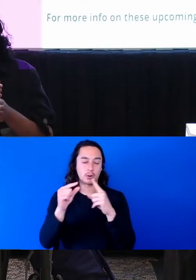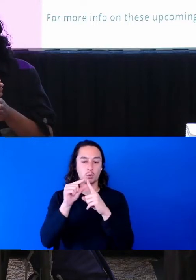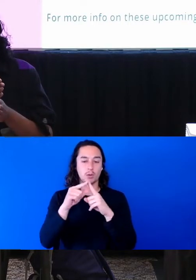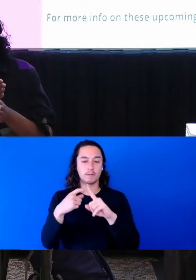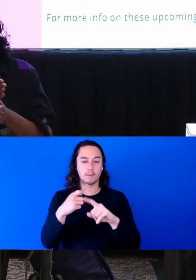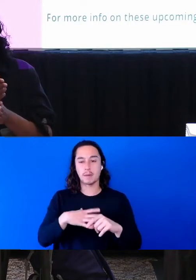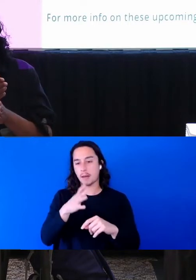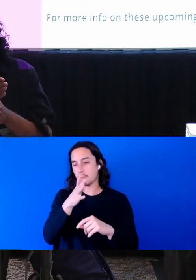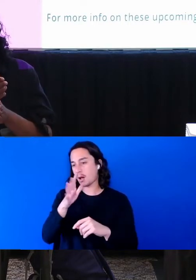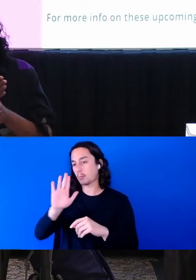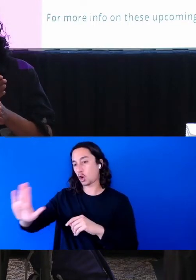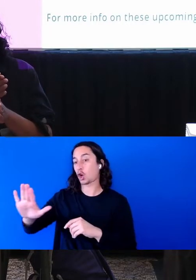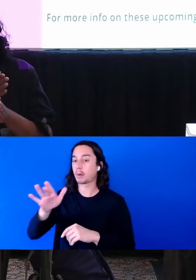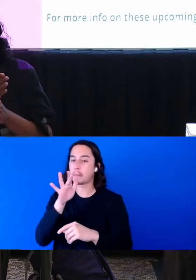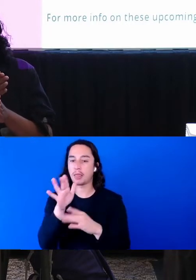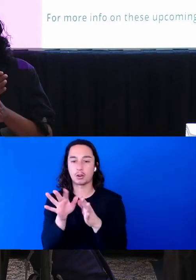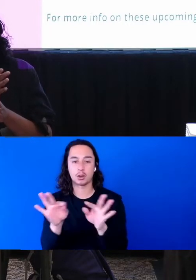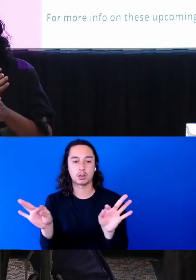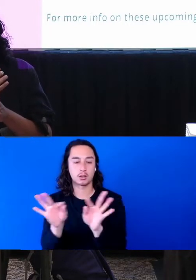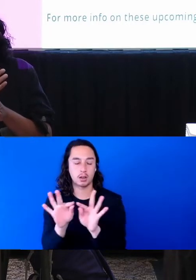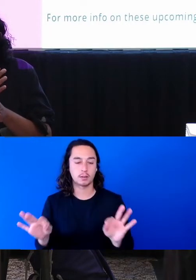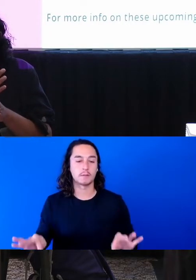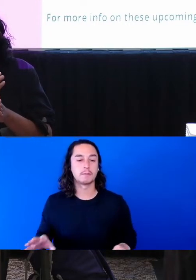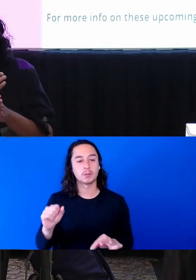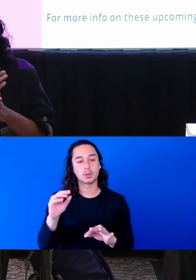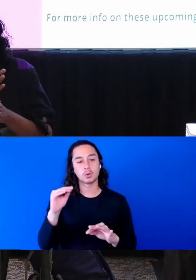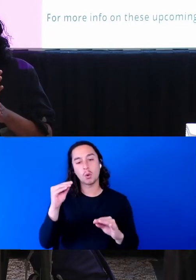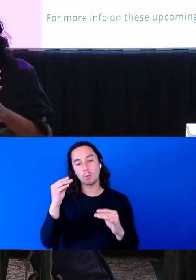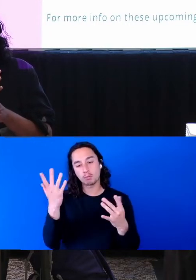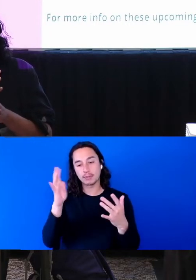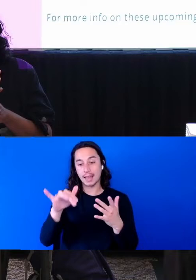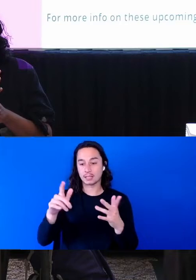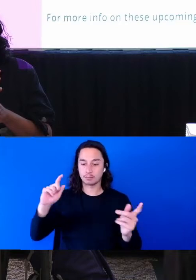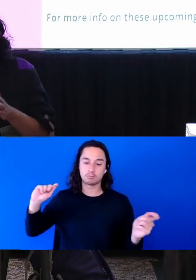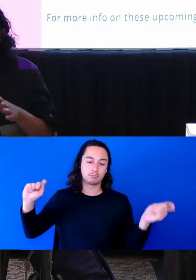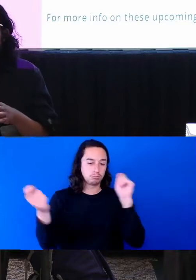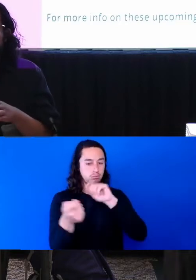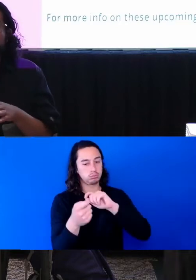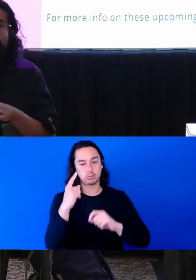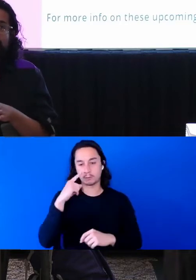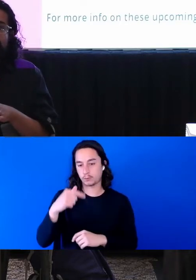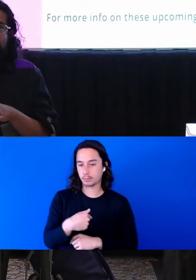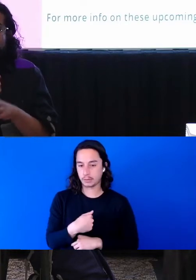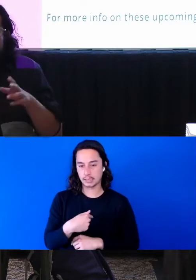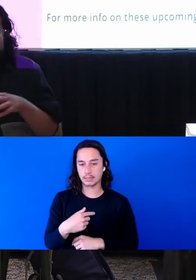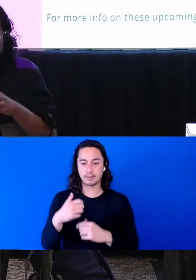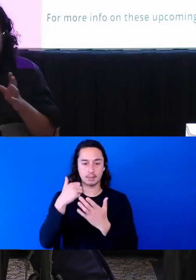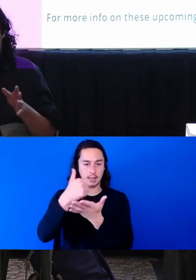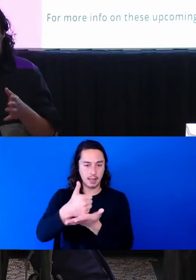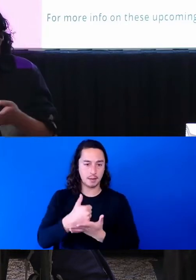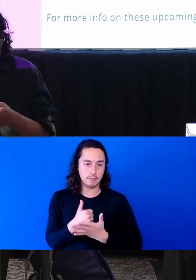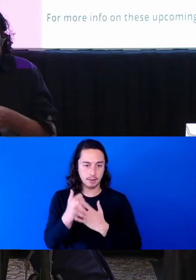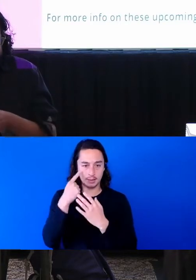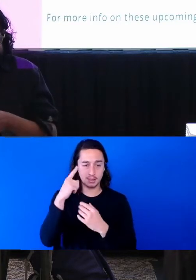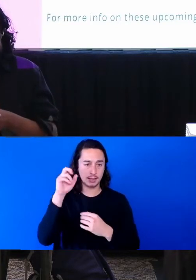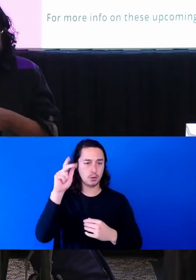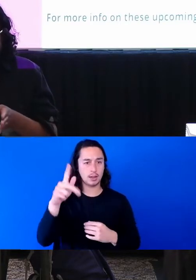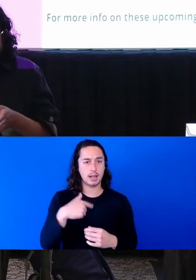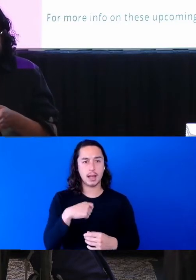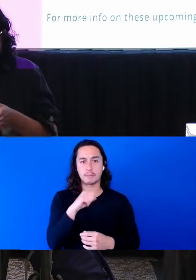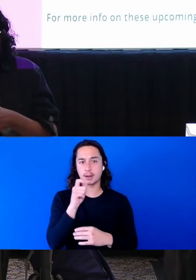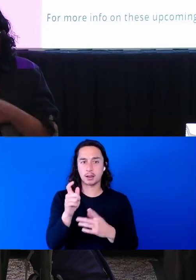singling out an audience member has been kind of revolutionary for me, and it's helped me be like, okay, I'm not gonna change the